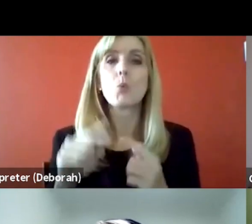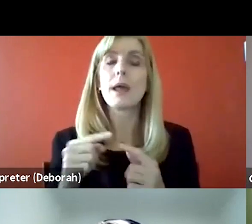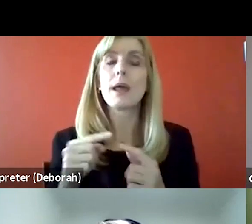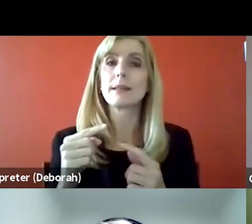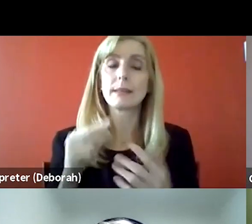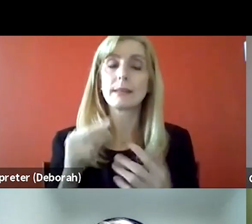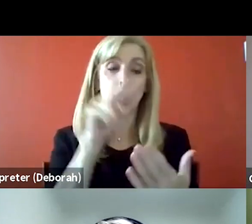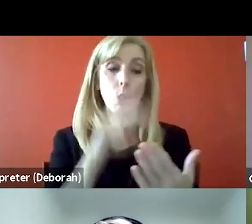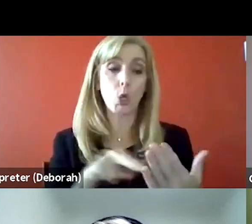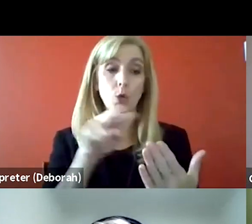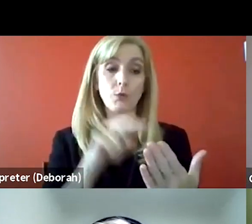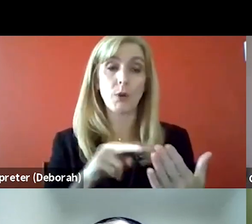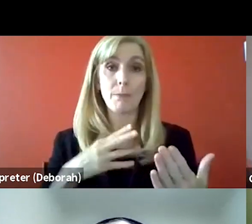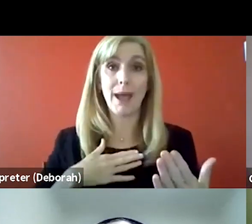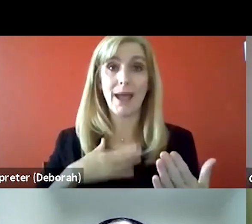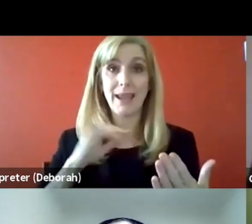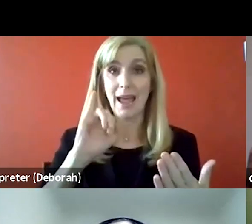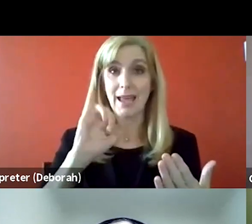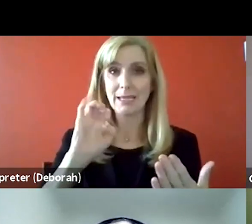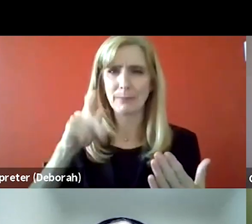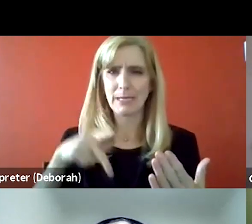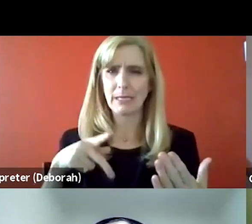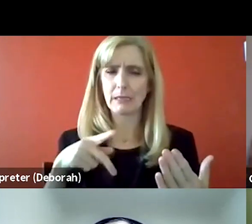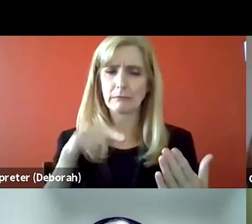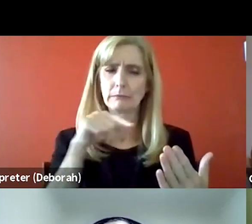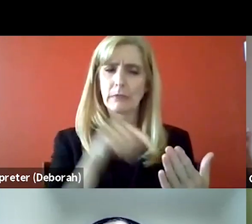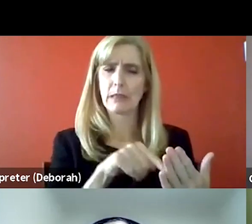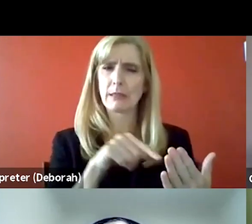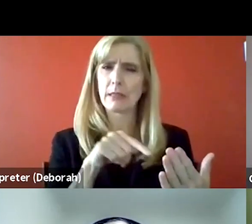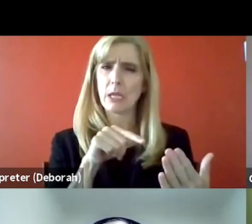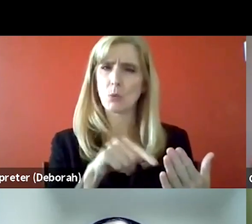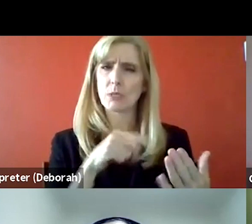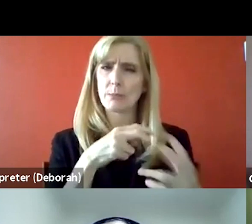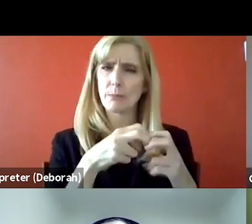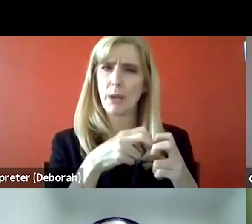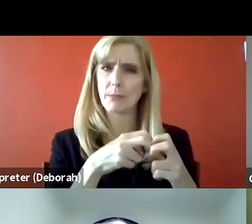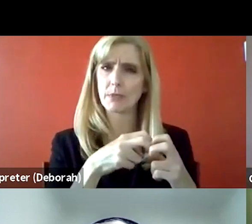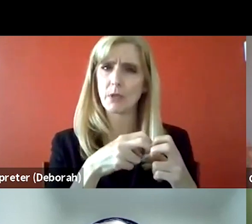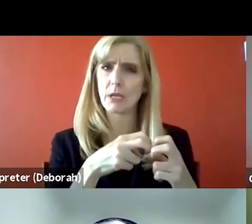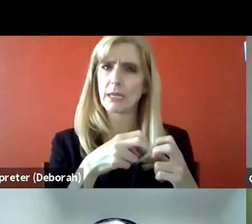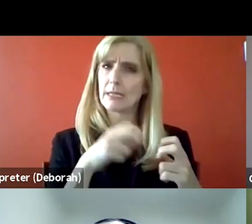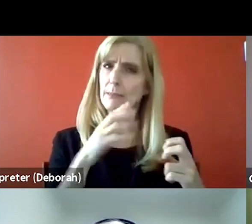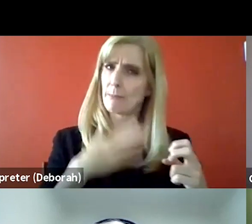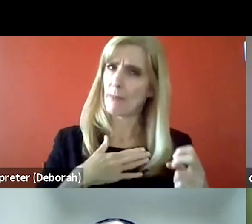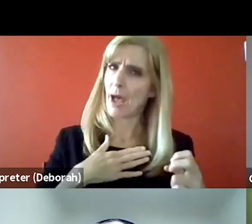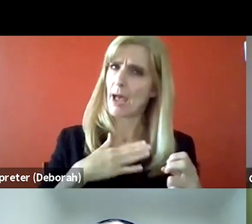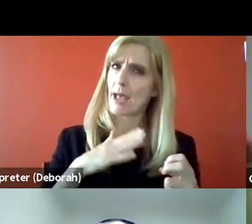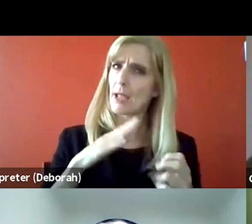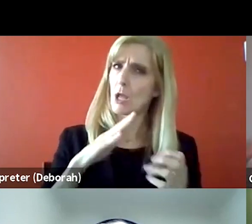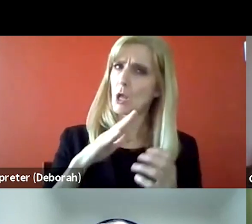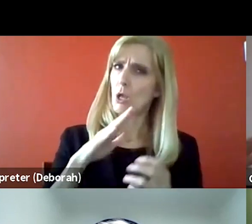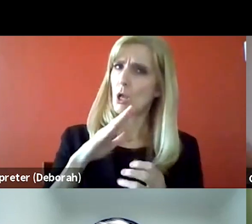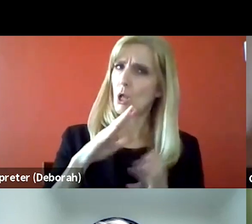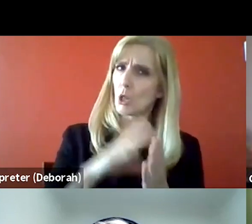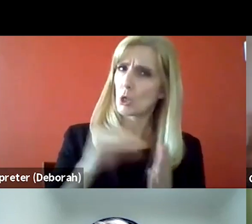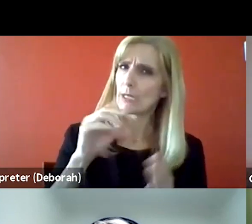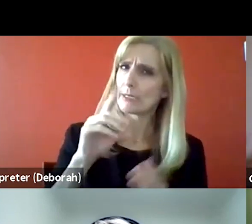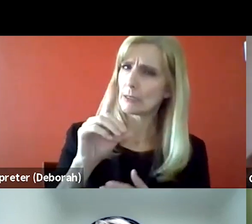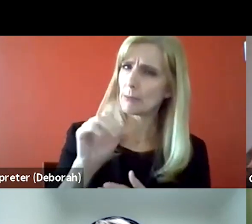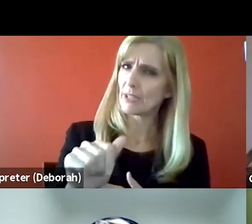my IEP, it was complications with is my learning disability valid is